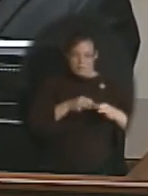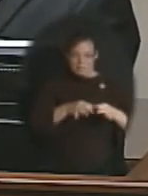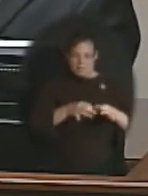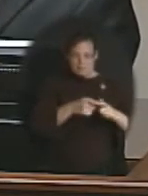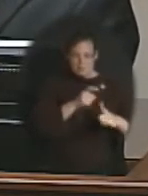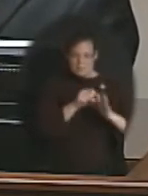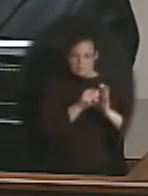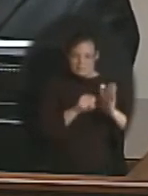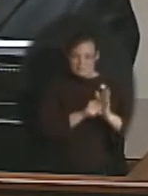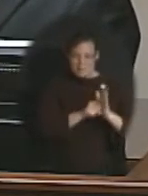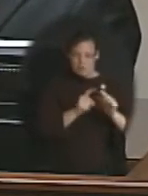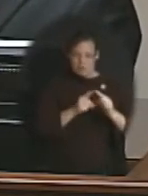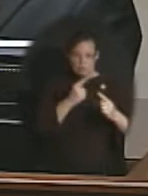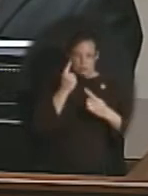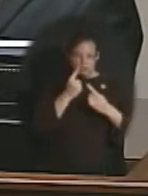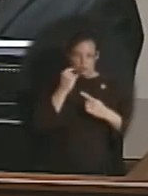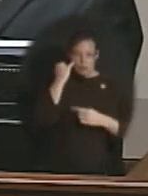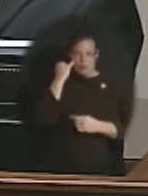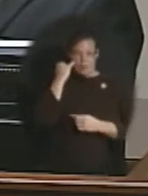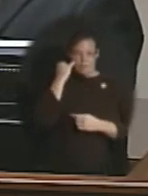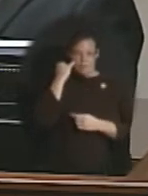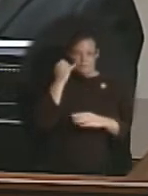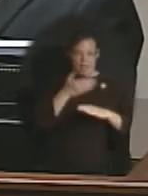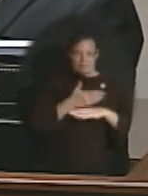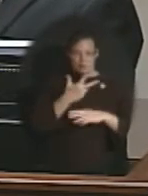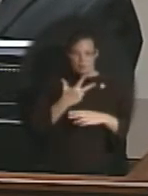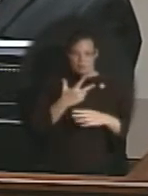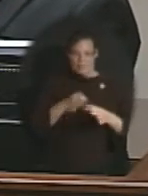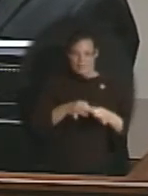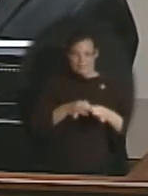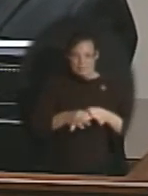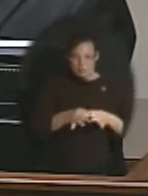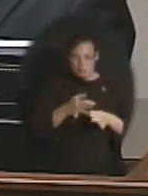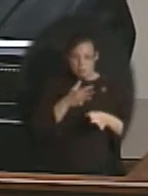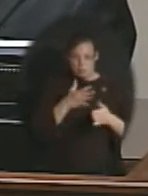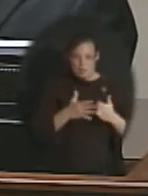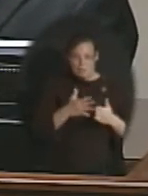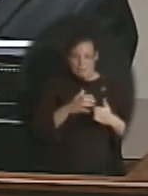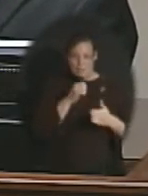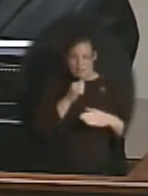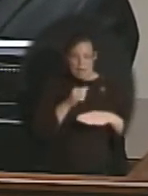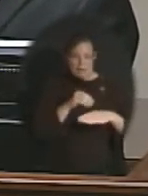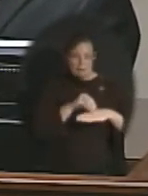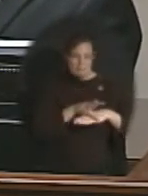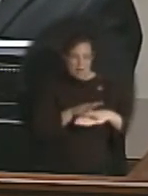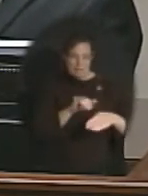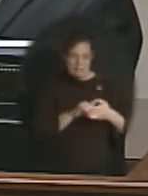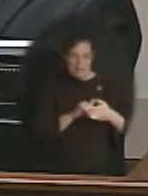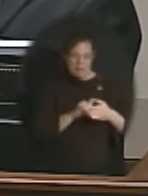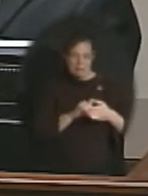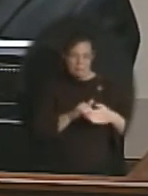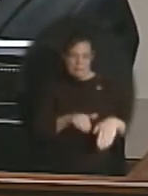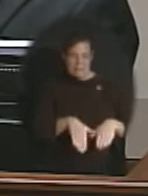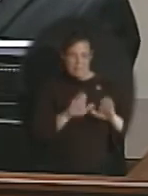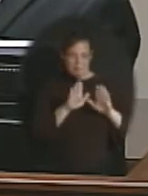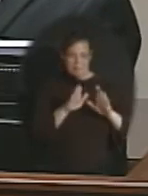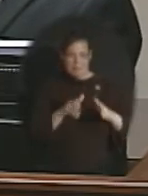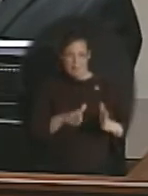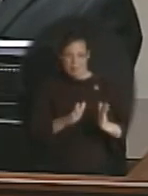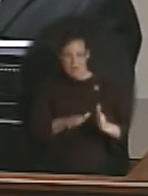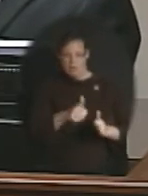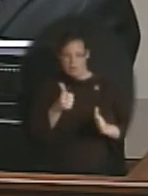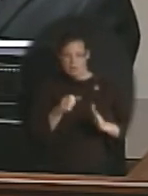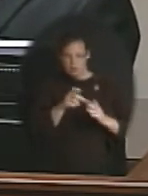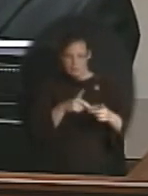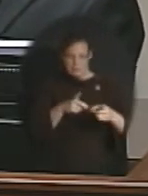state, just a concern whether after 3 extensions they would not advise that we give that up and let another district in the